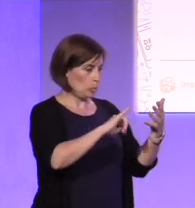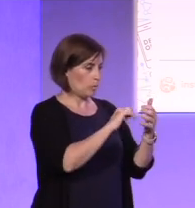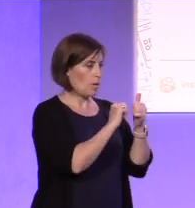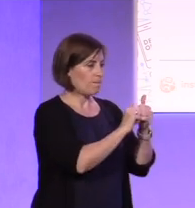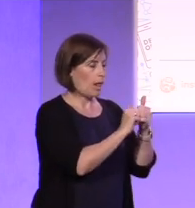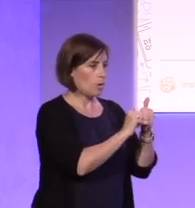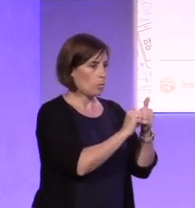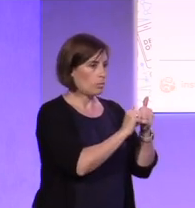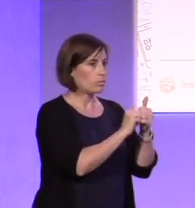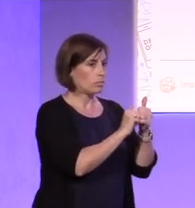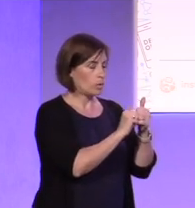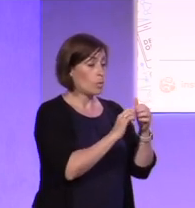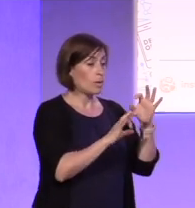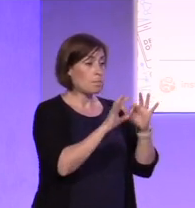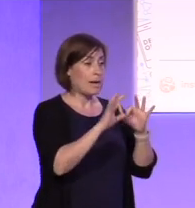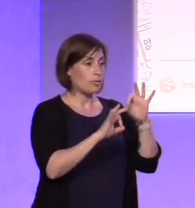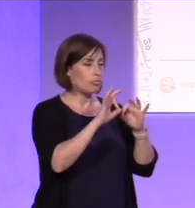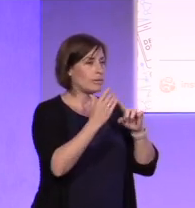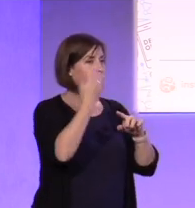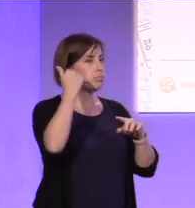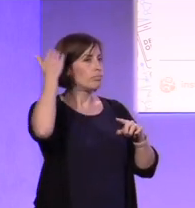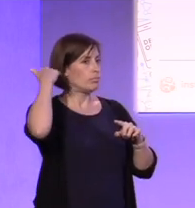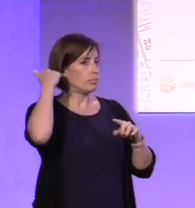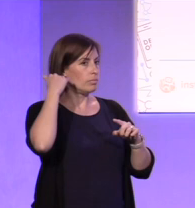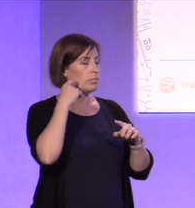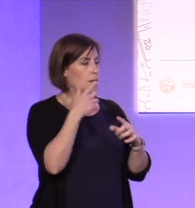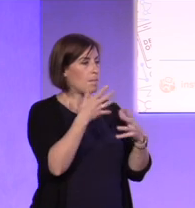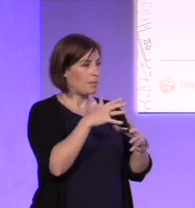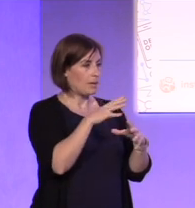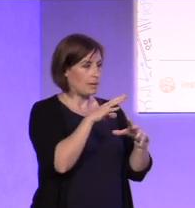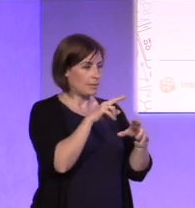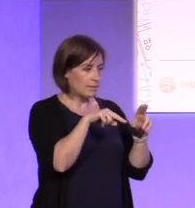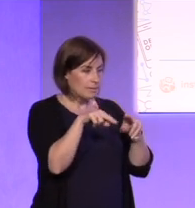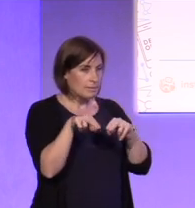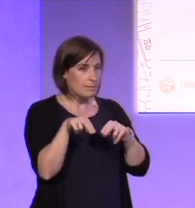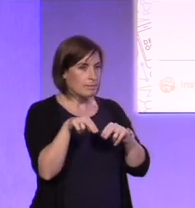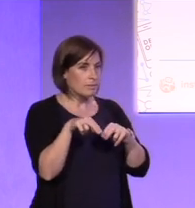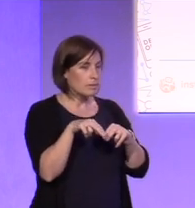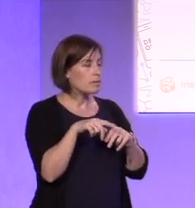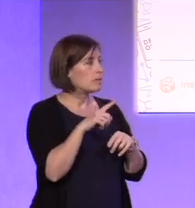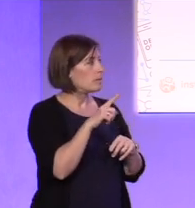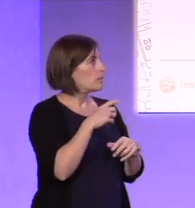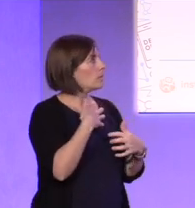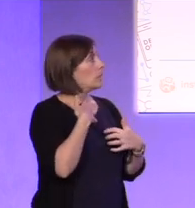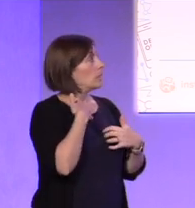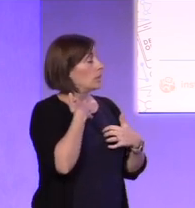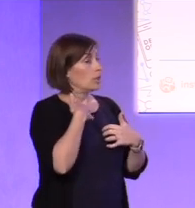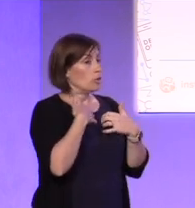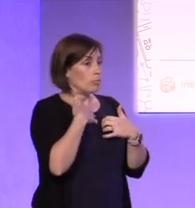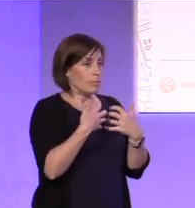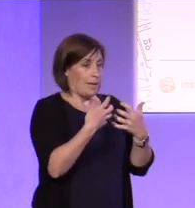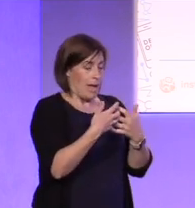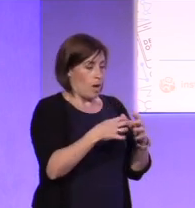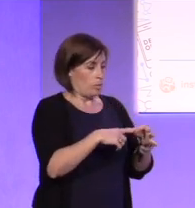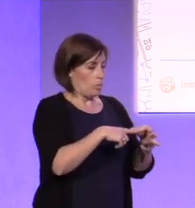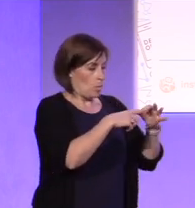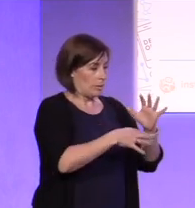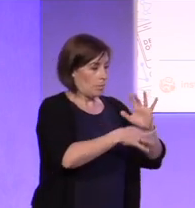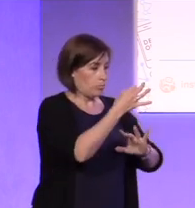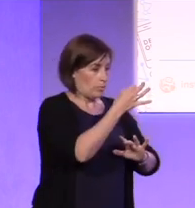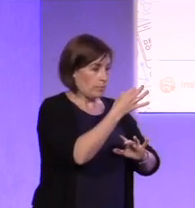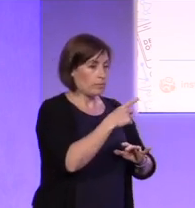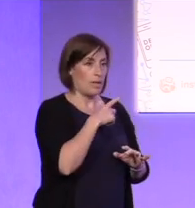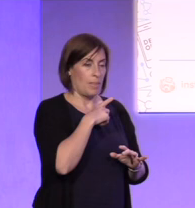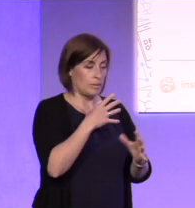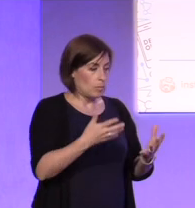those metrics, all those things that we were capturing. We were interested in two things. We wanted to improve the quality of what we were doing. That's why we encouraged things like